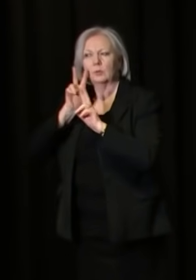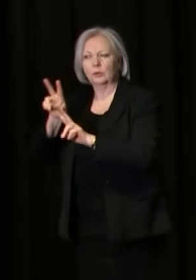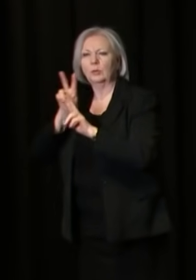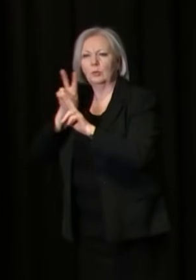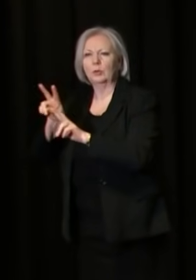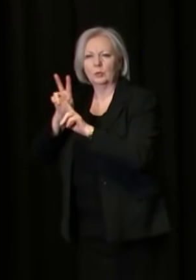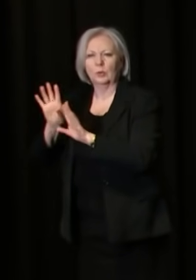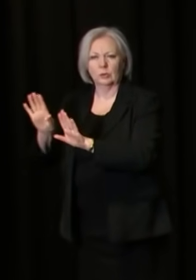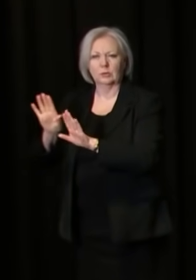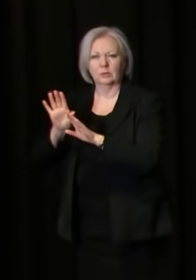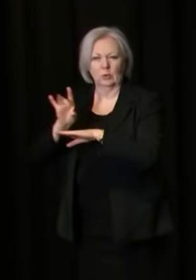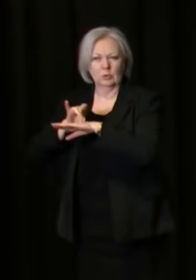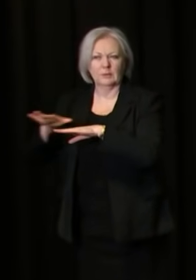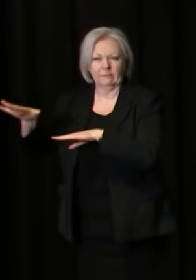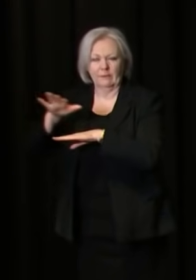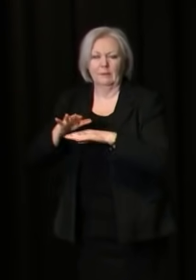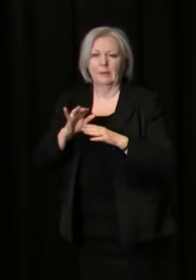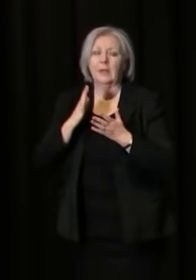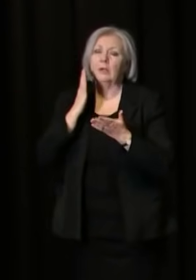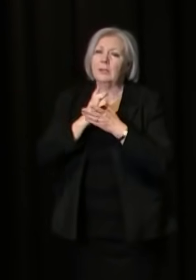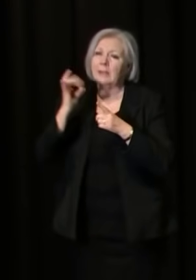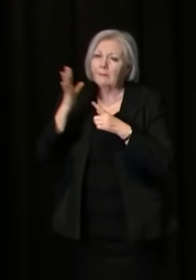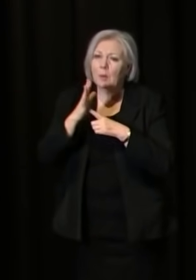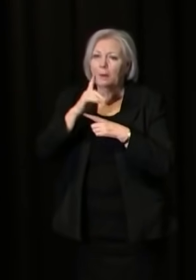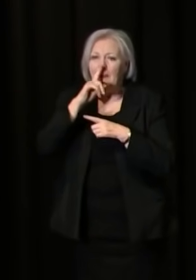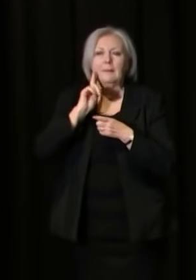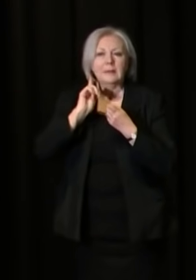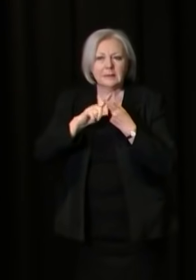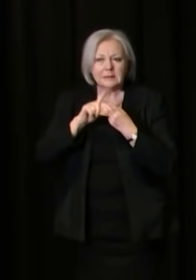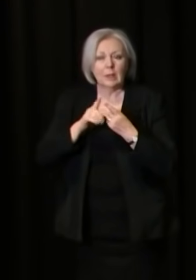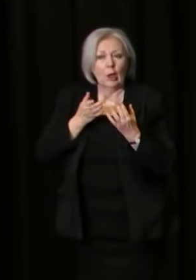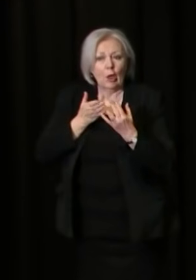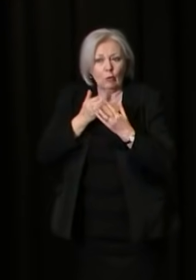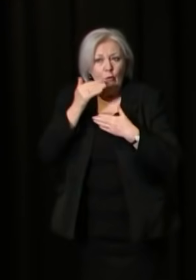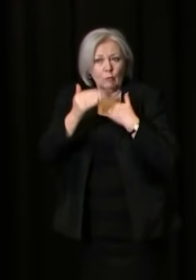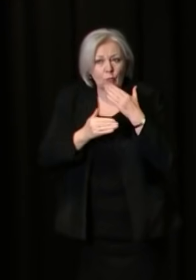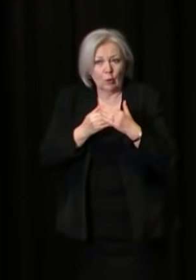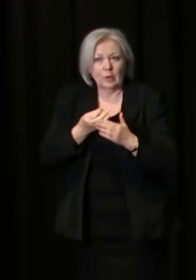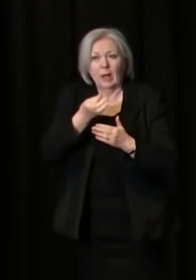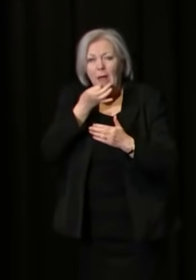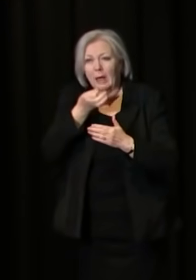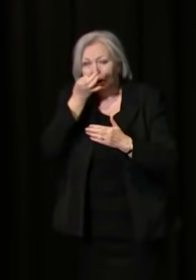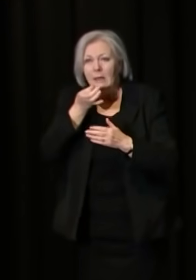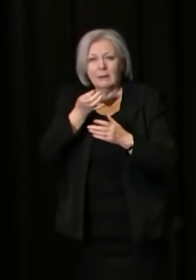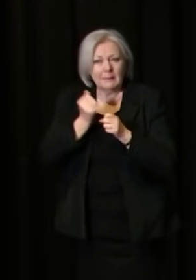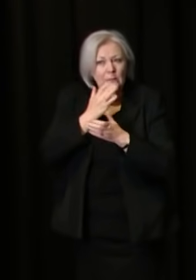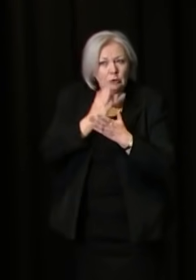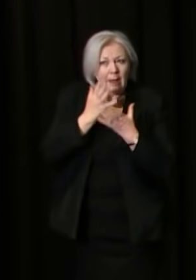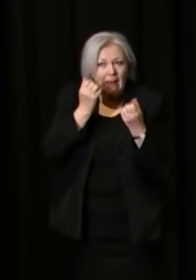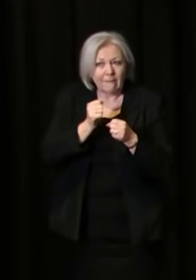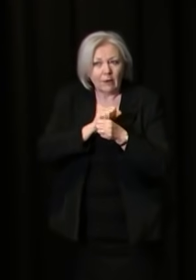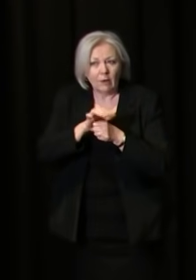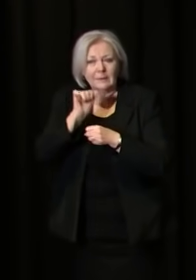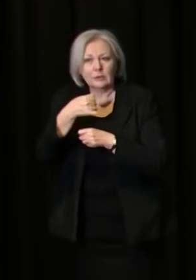why it's so important that people continue to get tested during the course of this continued opening